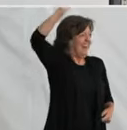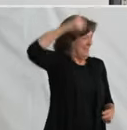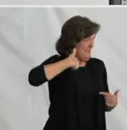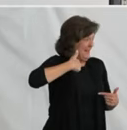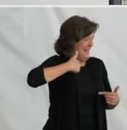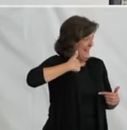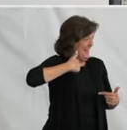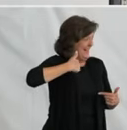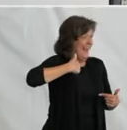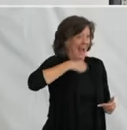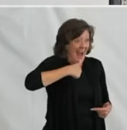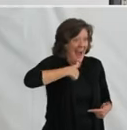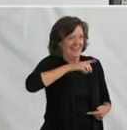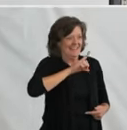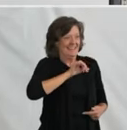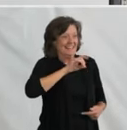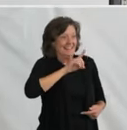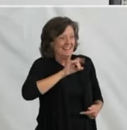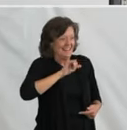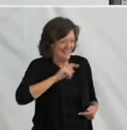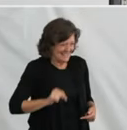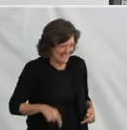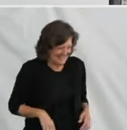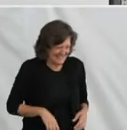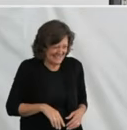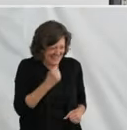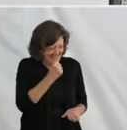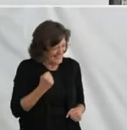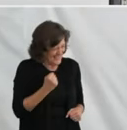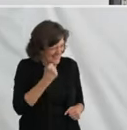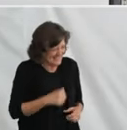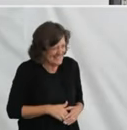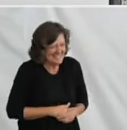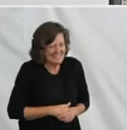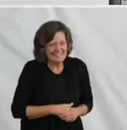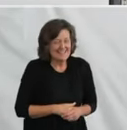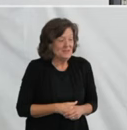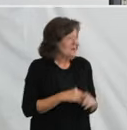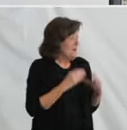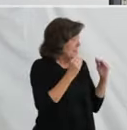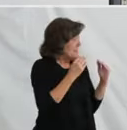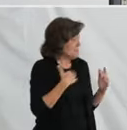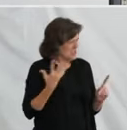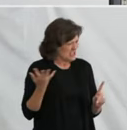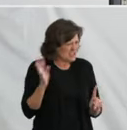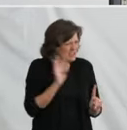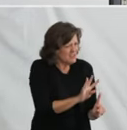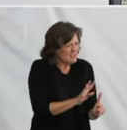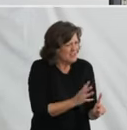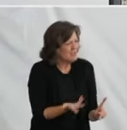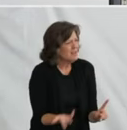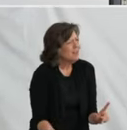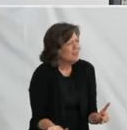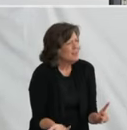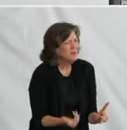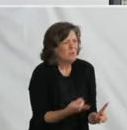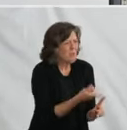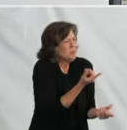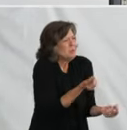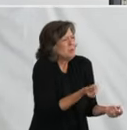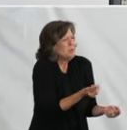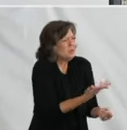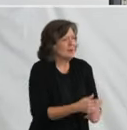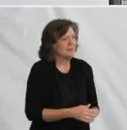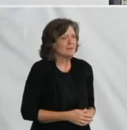I did it! Well, the teachers just surrounded him. They said, Wally, what are you